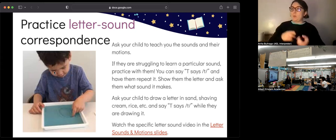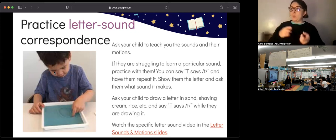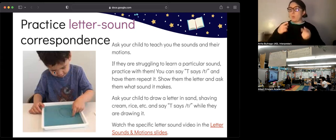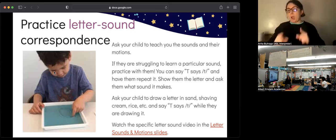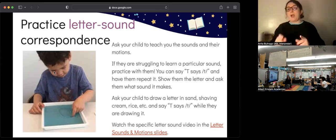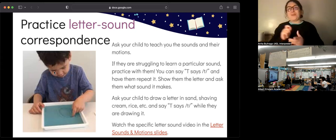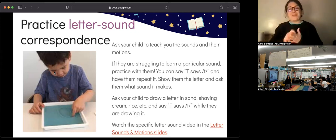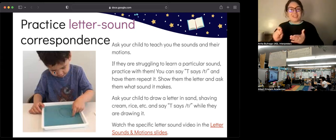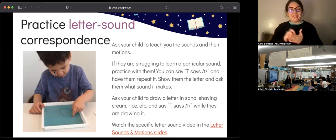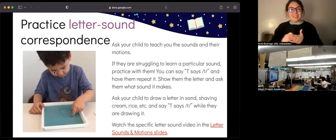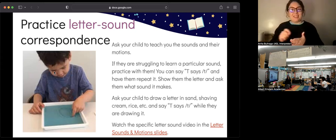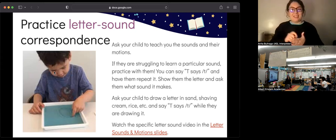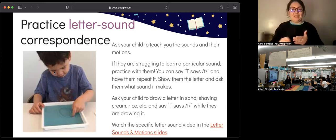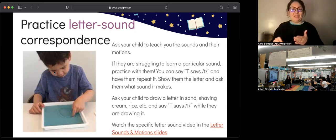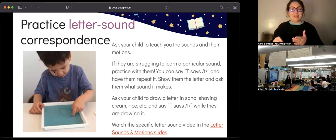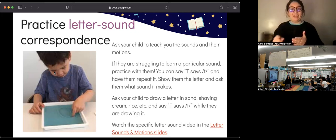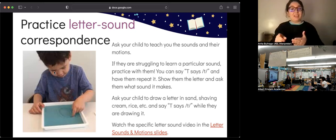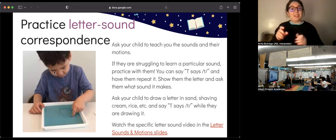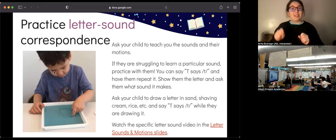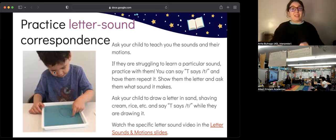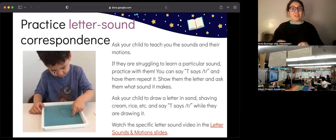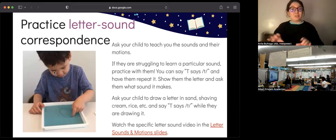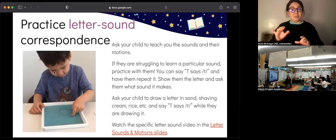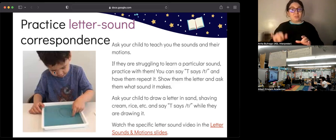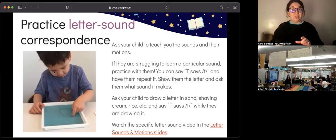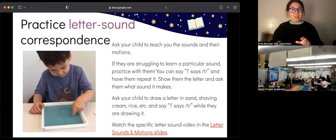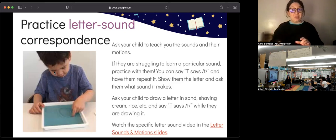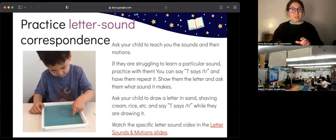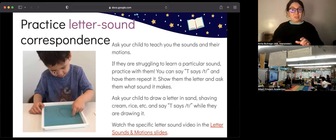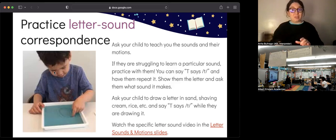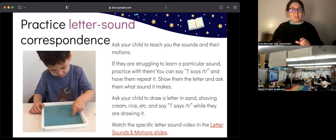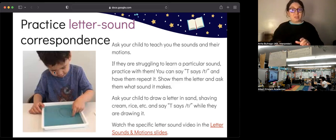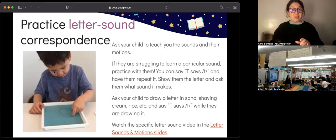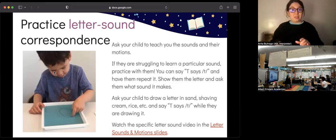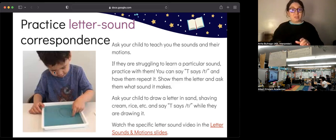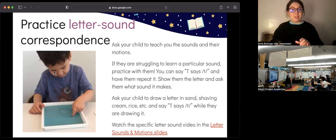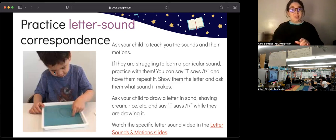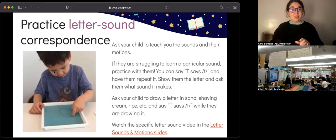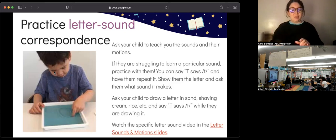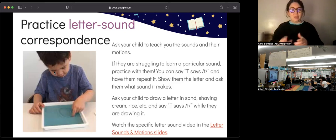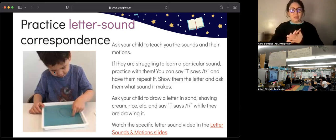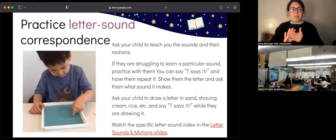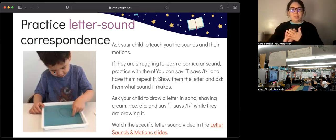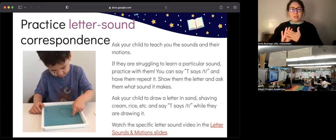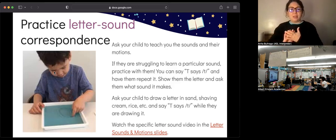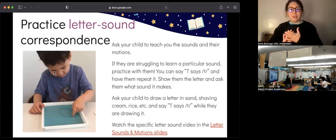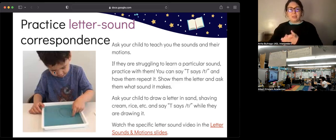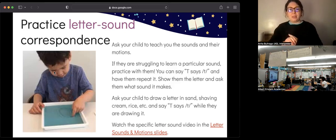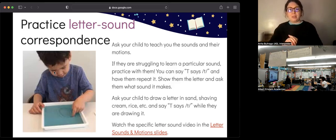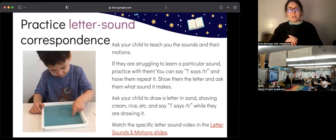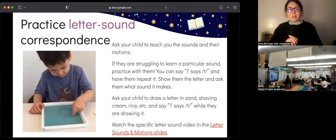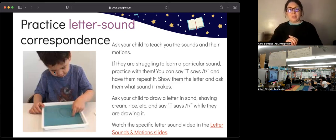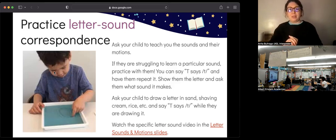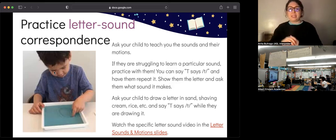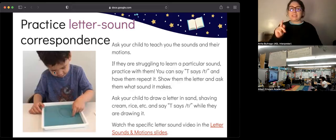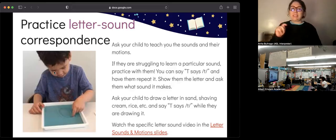I'm like, oh, some kids have a hard time doing it at the same time. But if the sound was t, they would say T says t. So they're